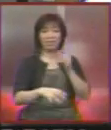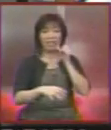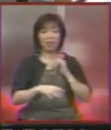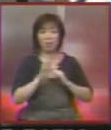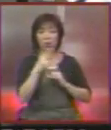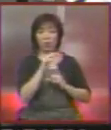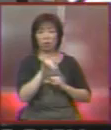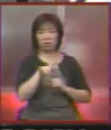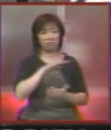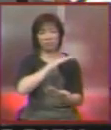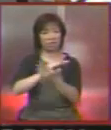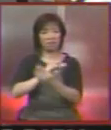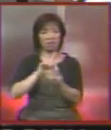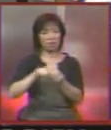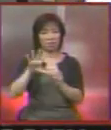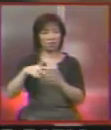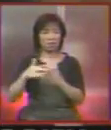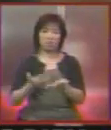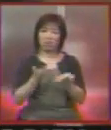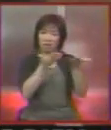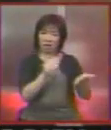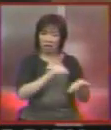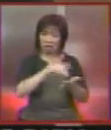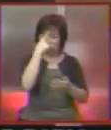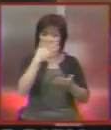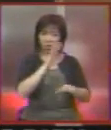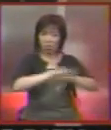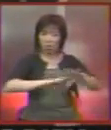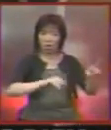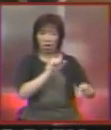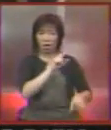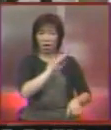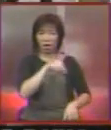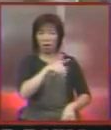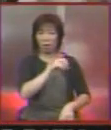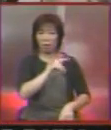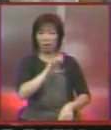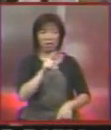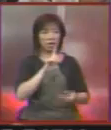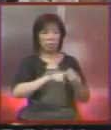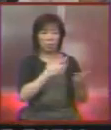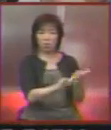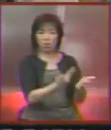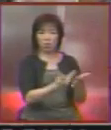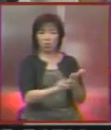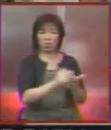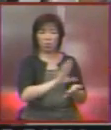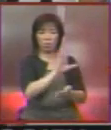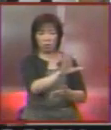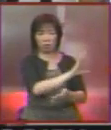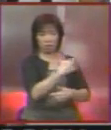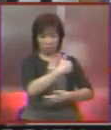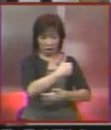kanilang hiling na maghain ng motion for reconsideration kaugnay ng pagsubpoena sa bank accounts ni Corona. If it is a fact and a policy of